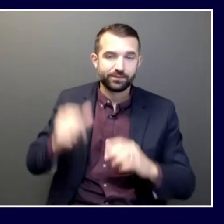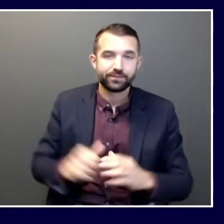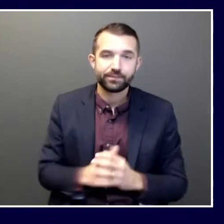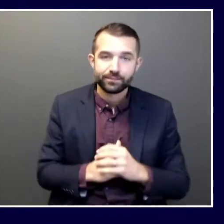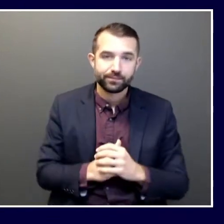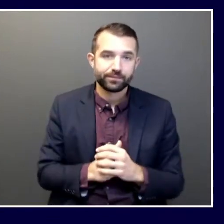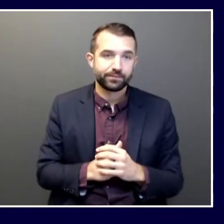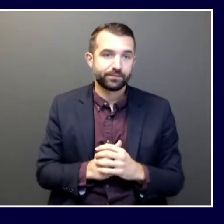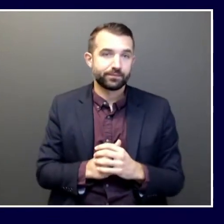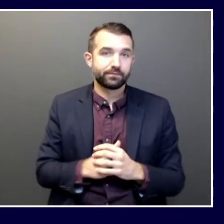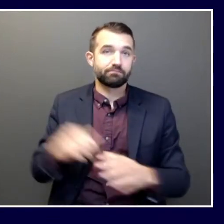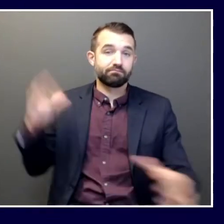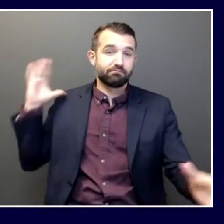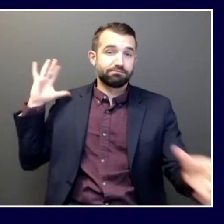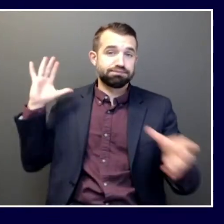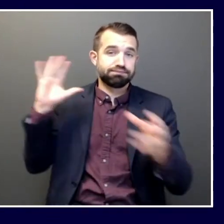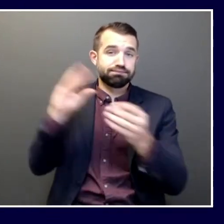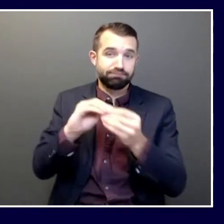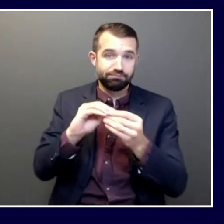Cumulatively,